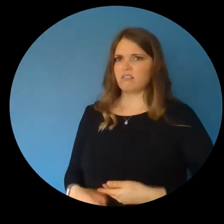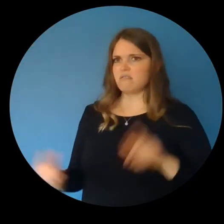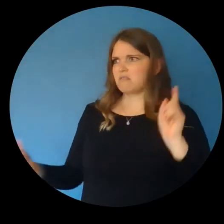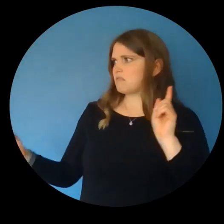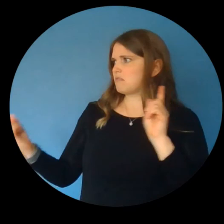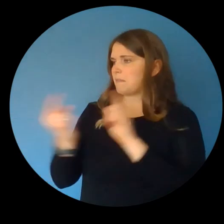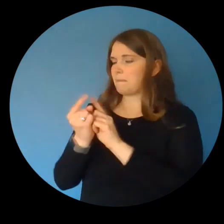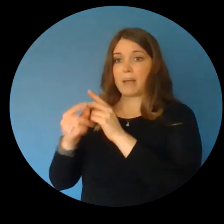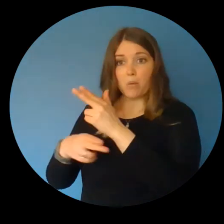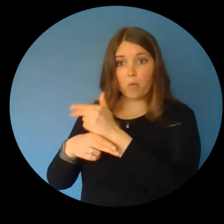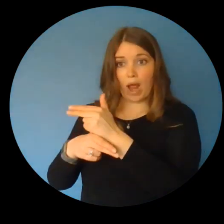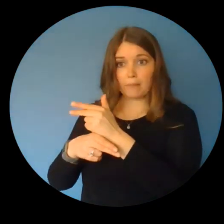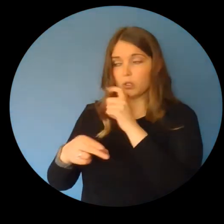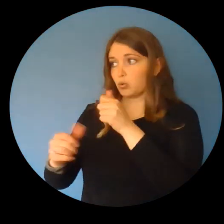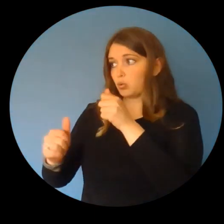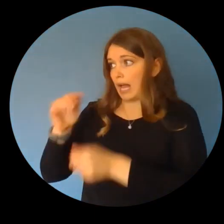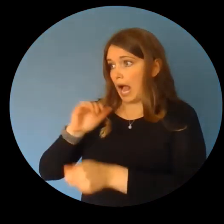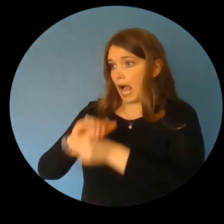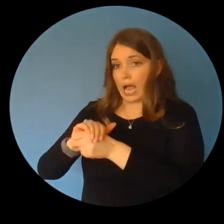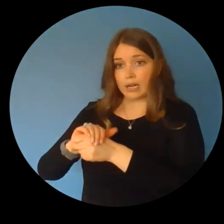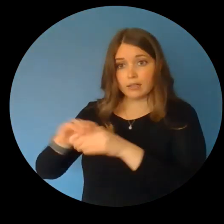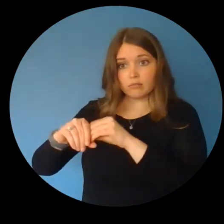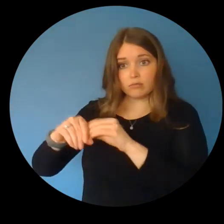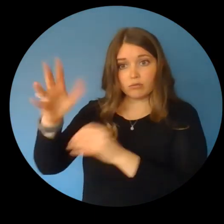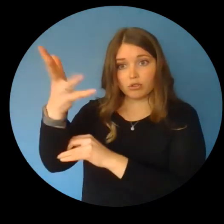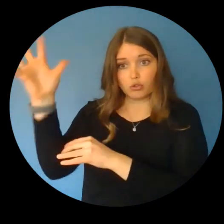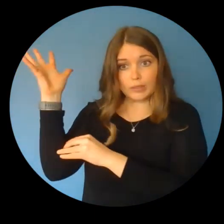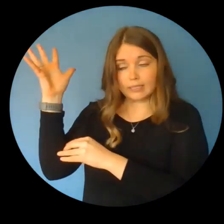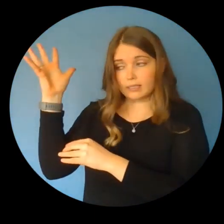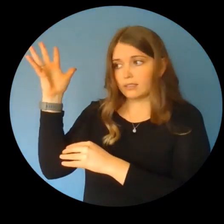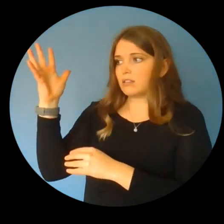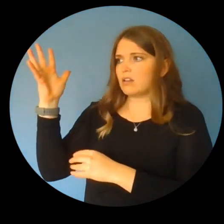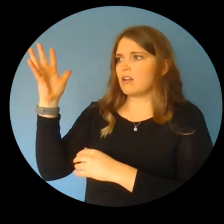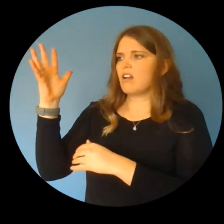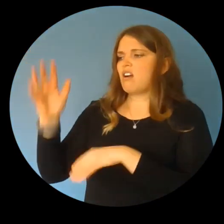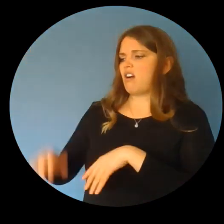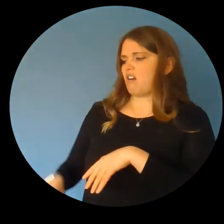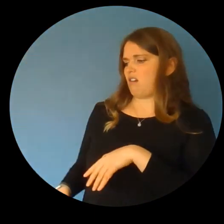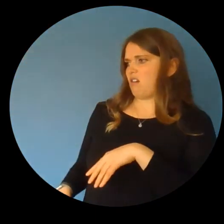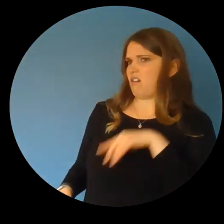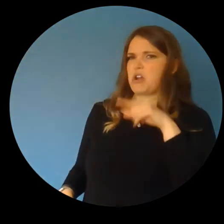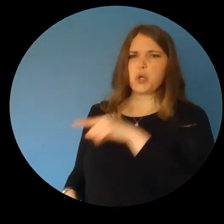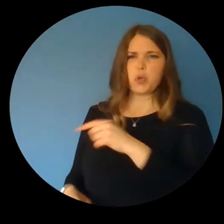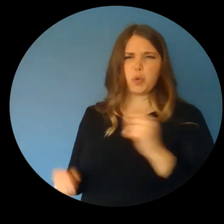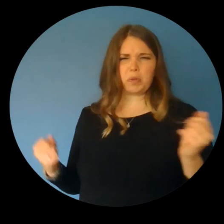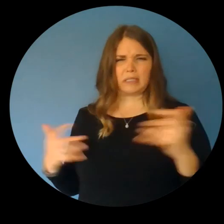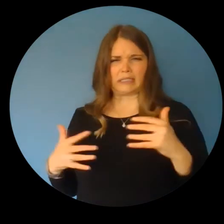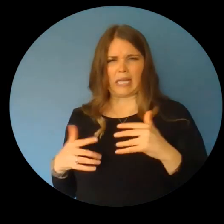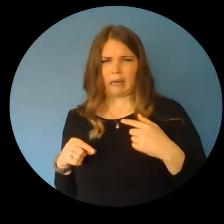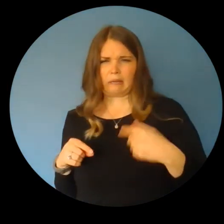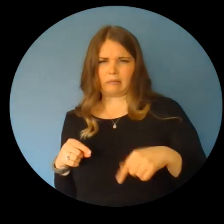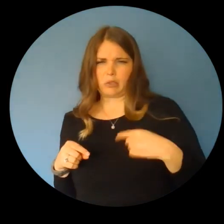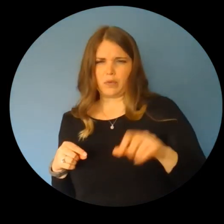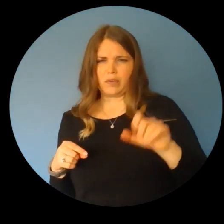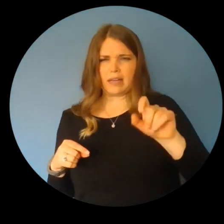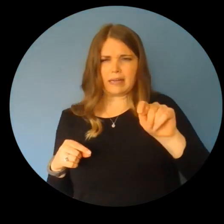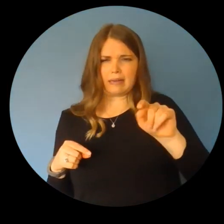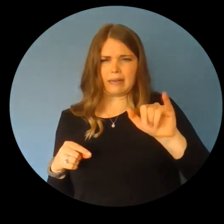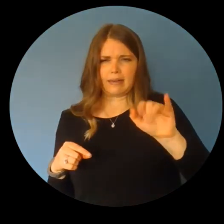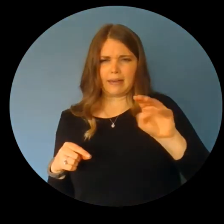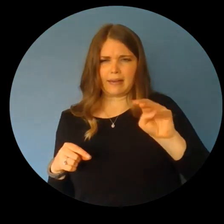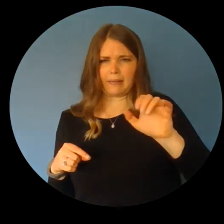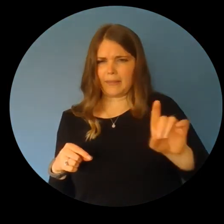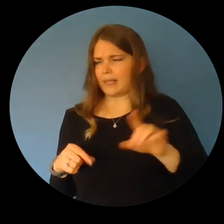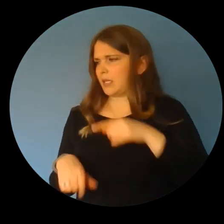the trees, see Rabbit right there? She said to Rabbit, "What a timid creature you are. Watch out, or you'll worry